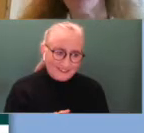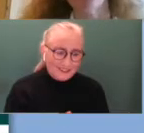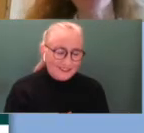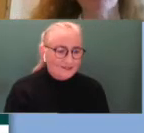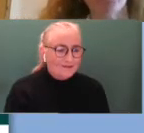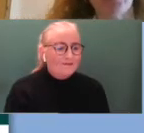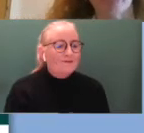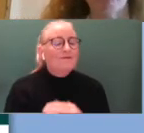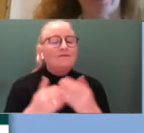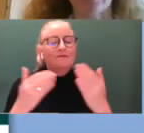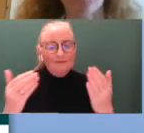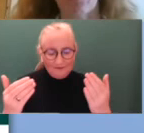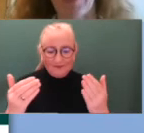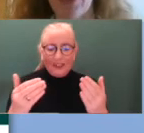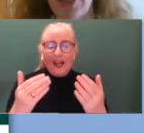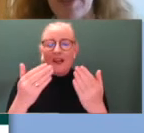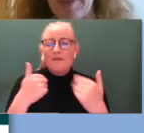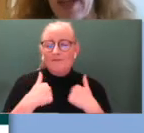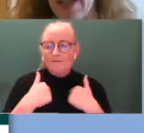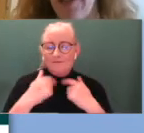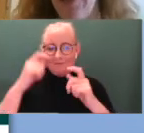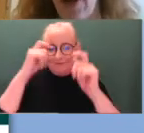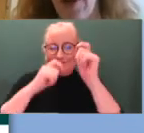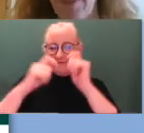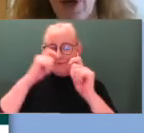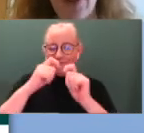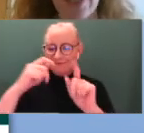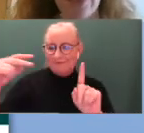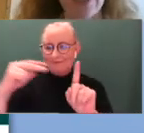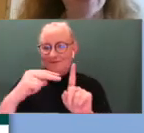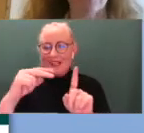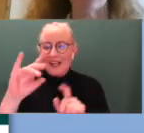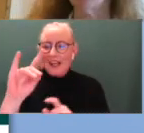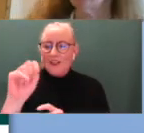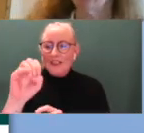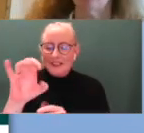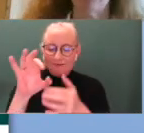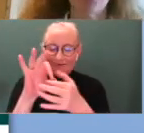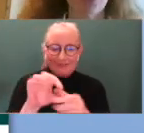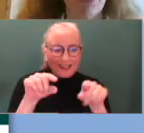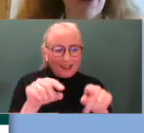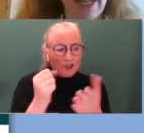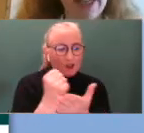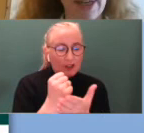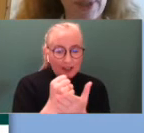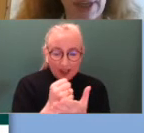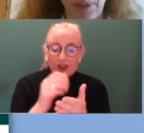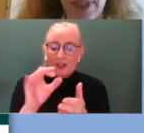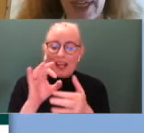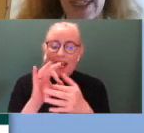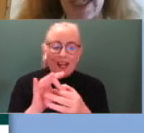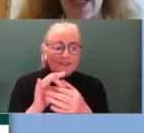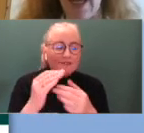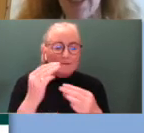So I'm just going to reflect from the HSE perspective on the study. So in relation to the process, and I would echo